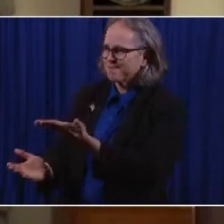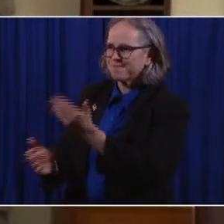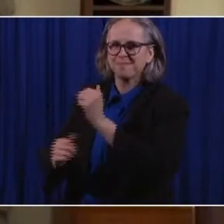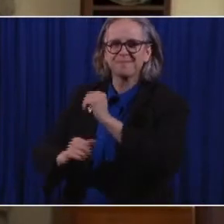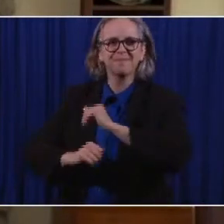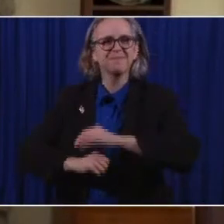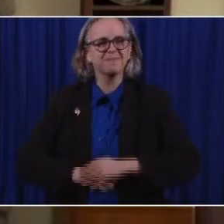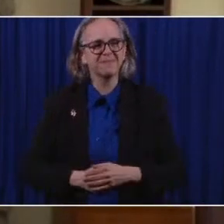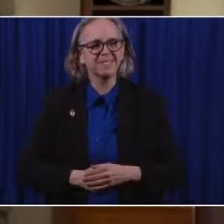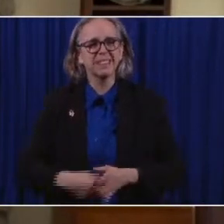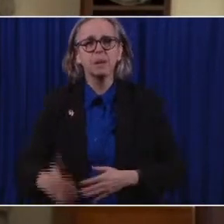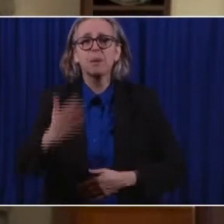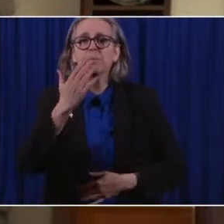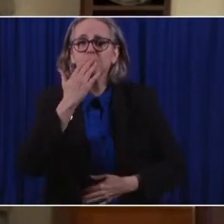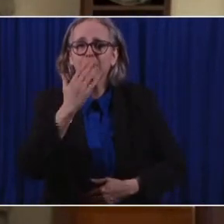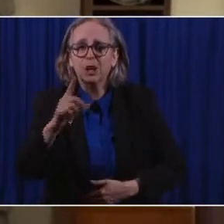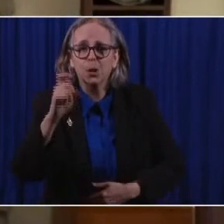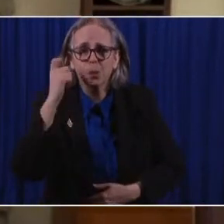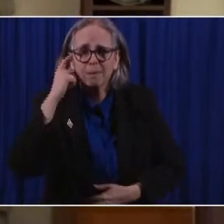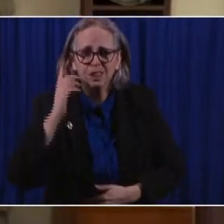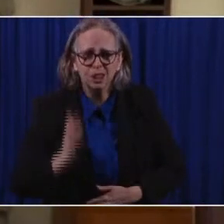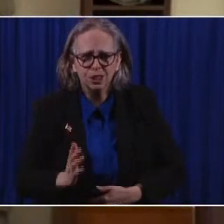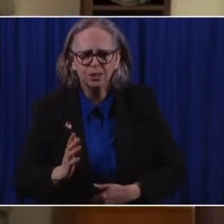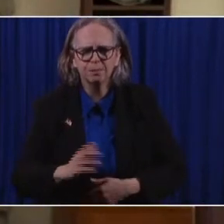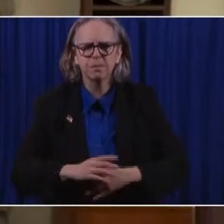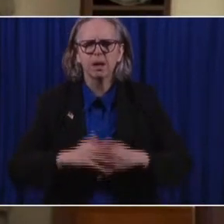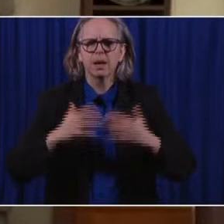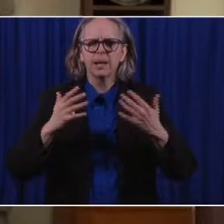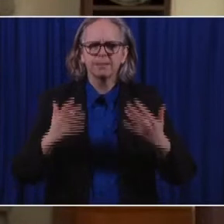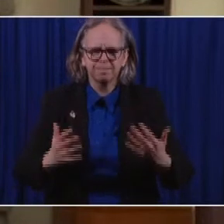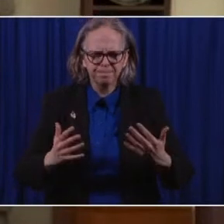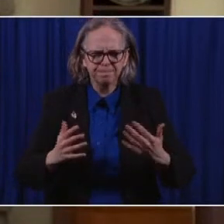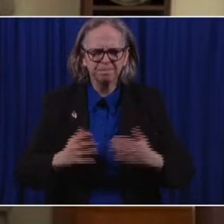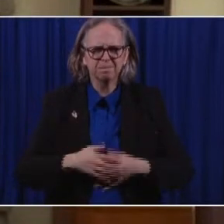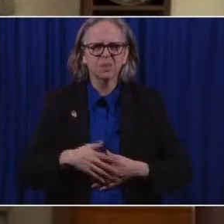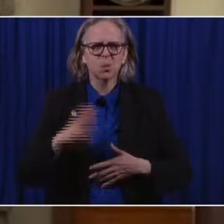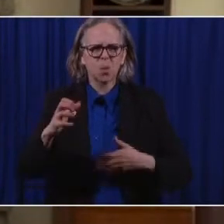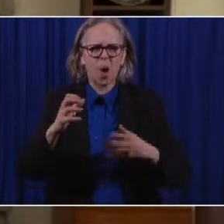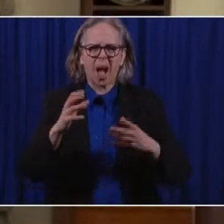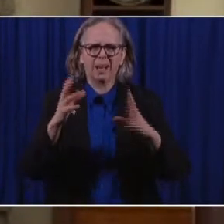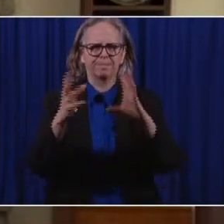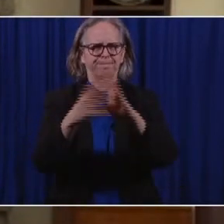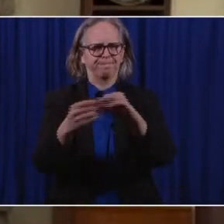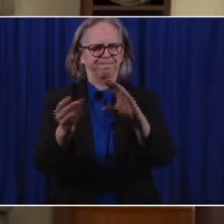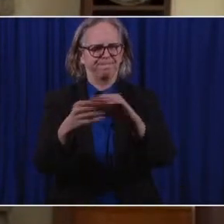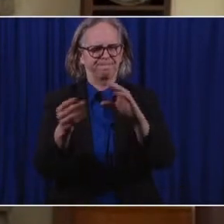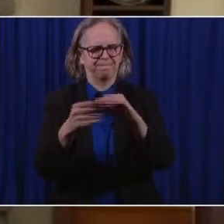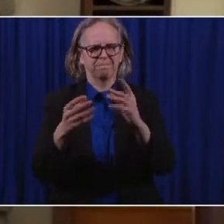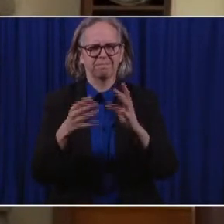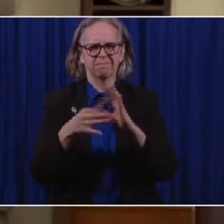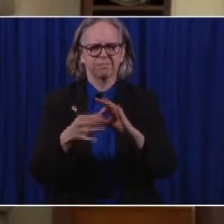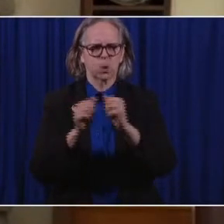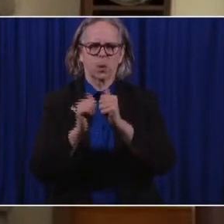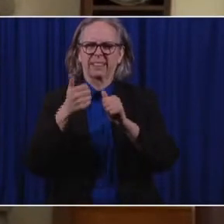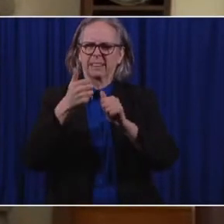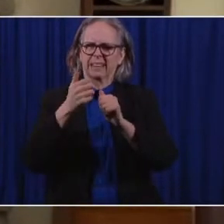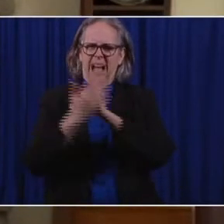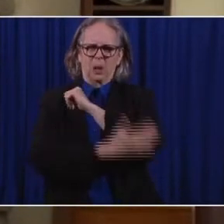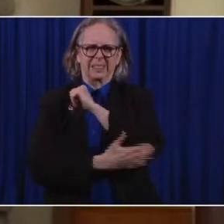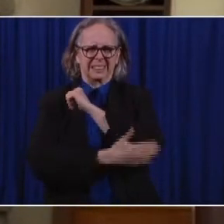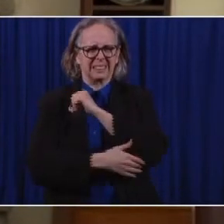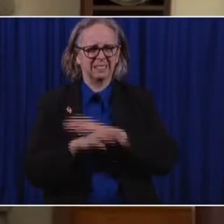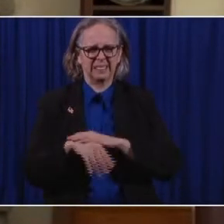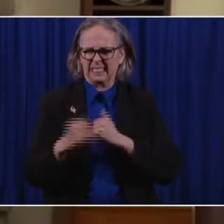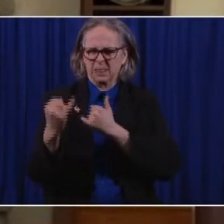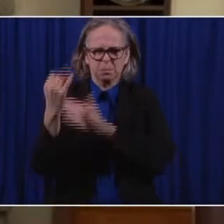Thanks, Governor. I wanted to add a story about one of our counties that I joined this morning as